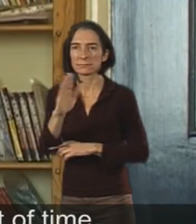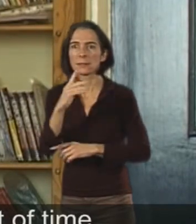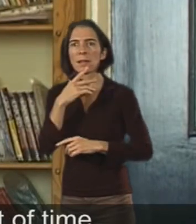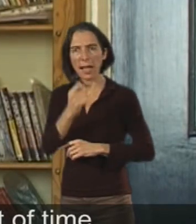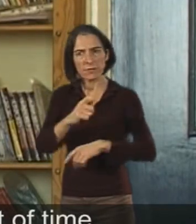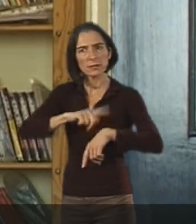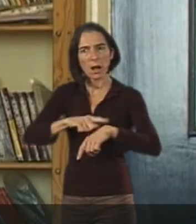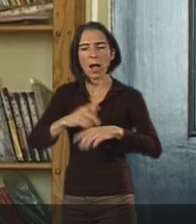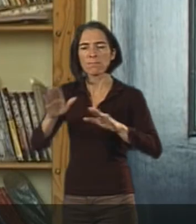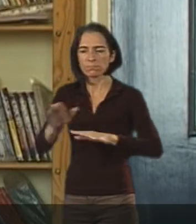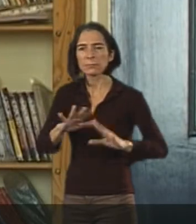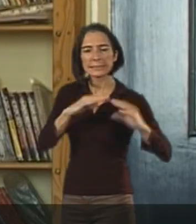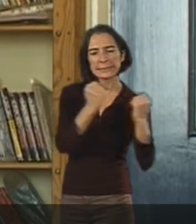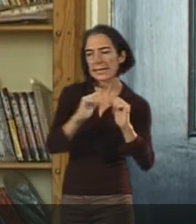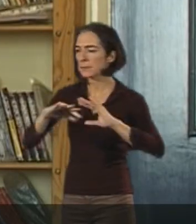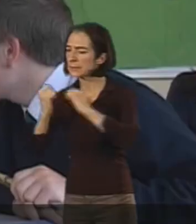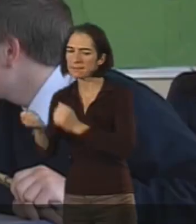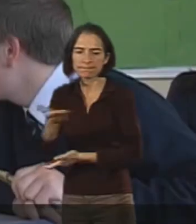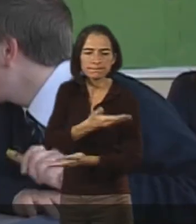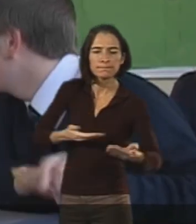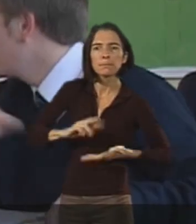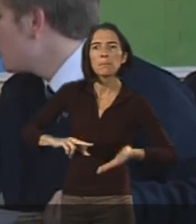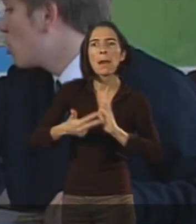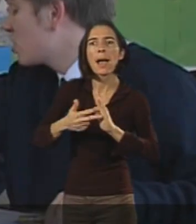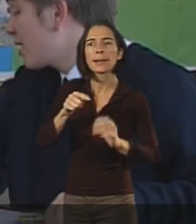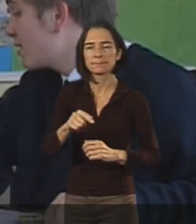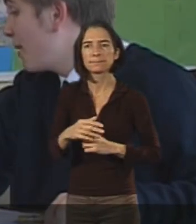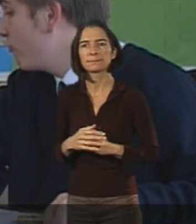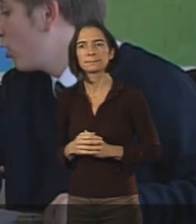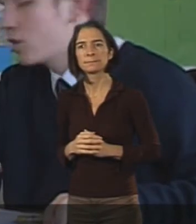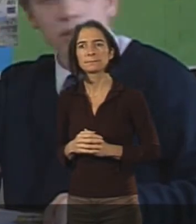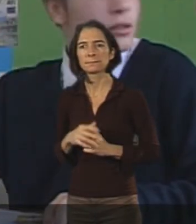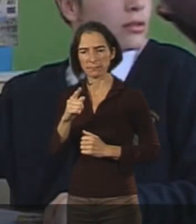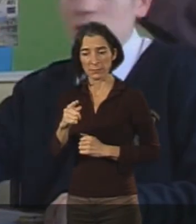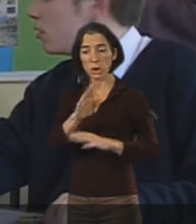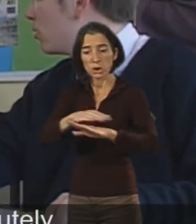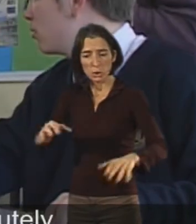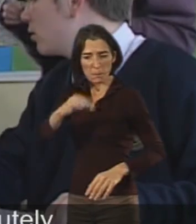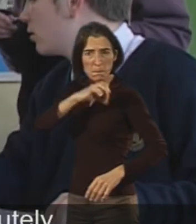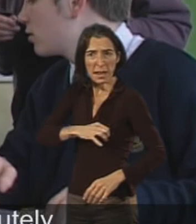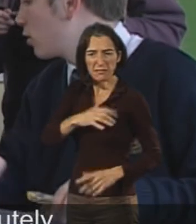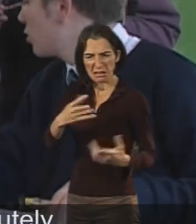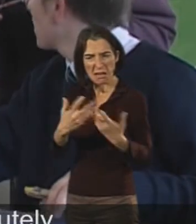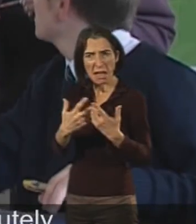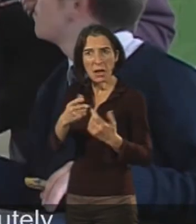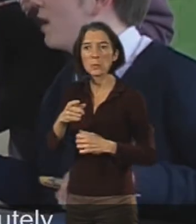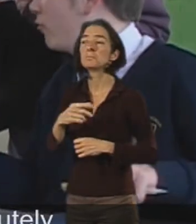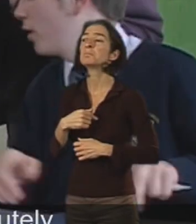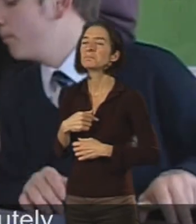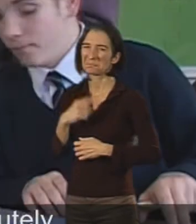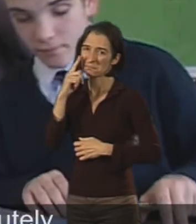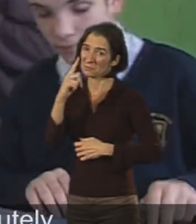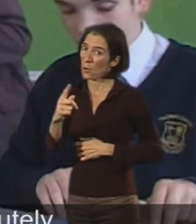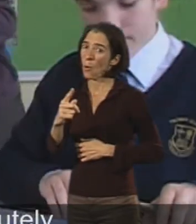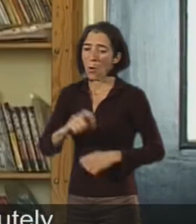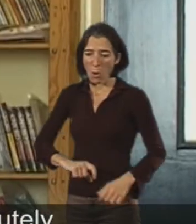can get together in teams and plan for our students. How are students benefiting from these changes? I think it's their self-esteem. It